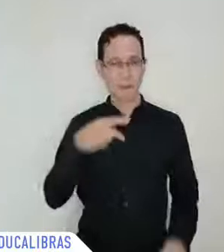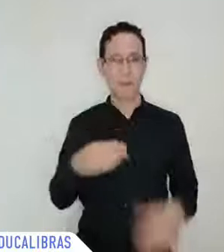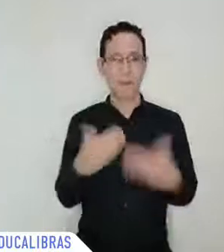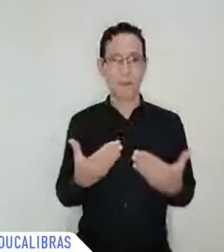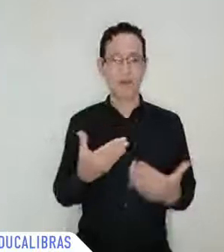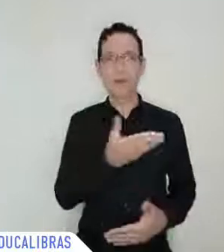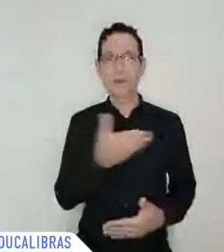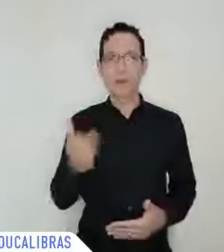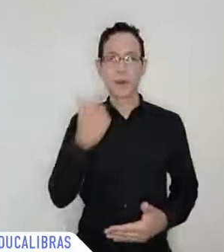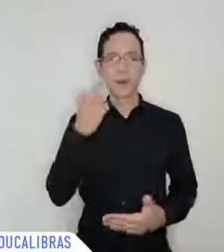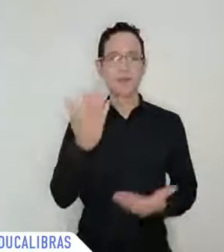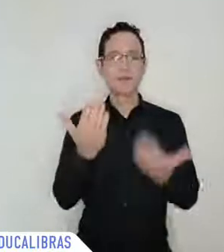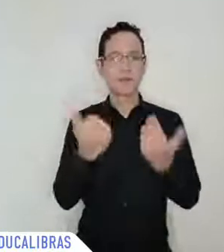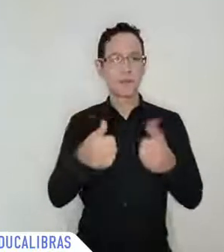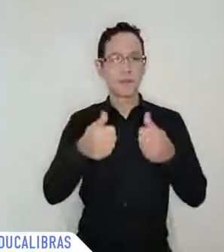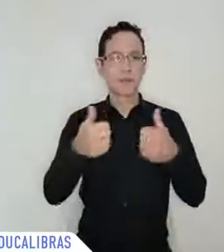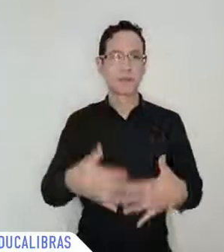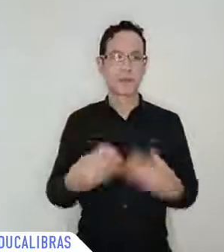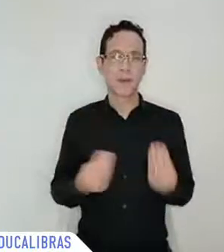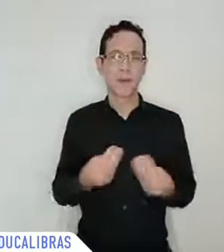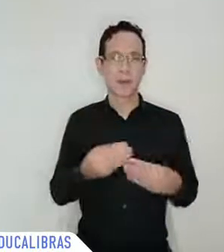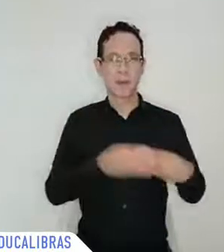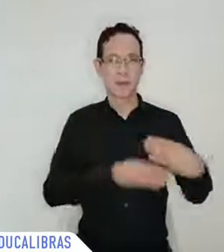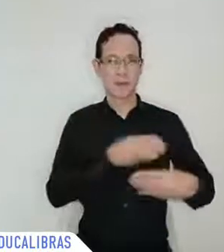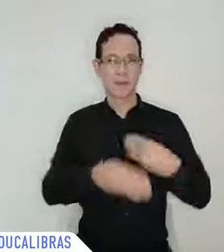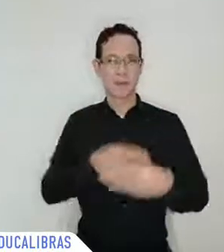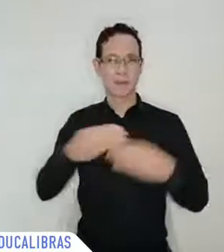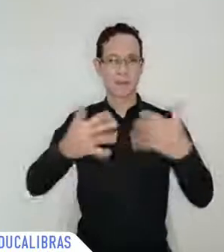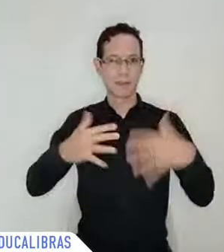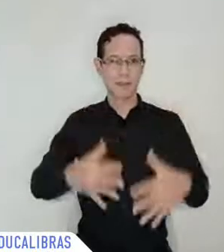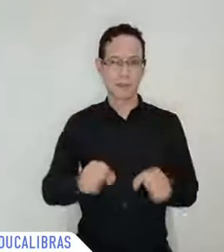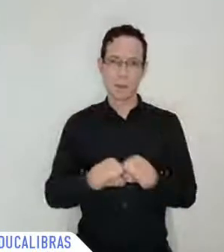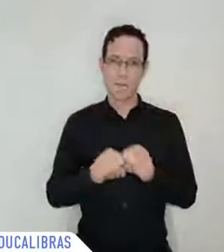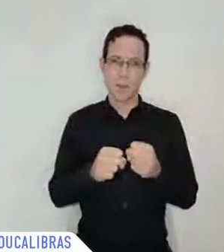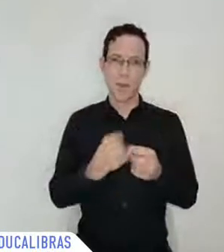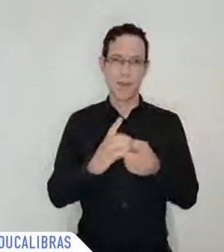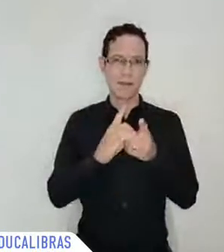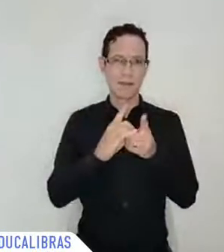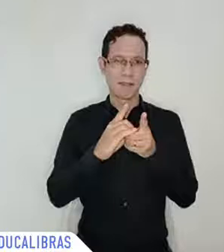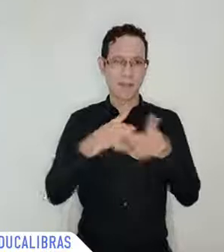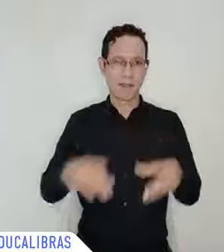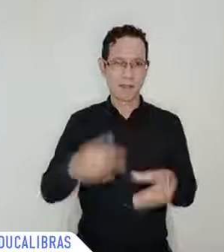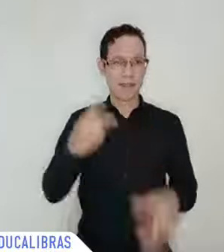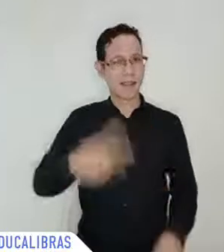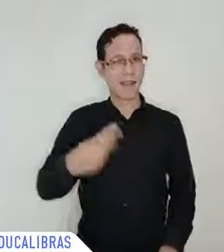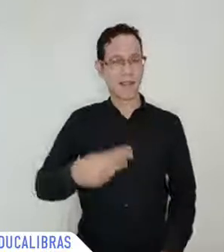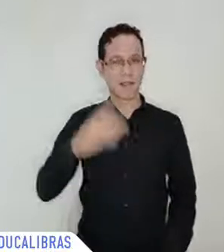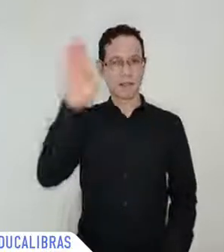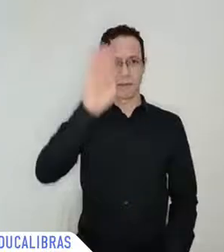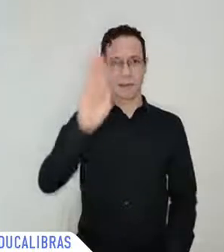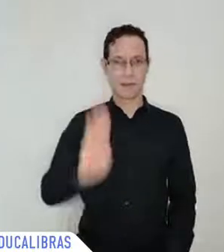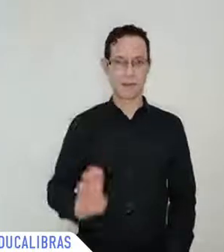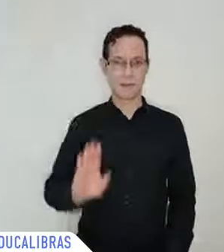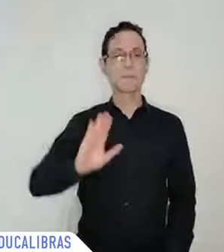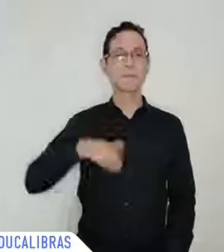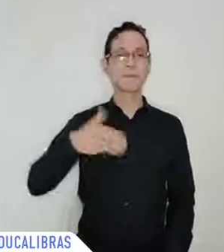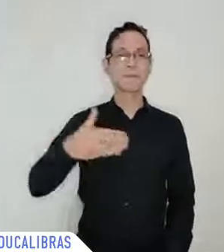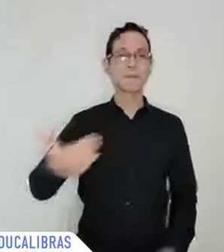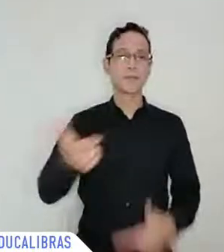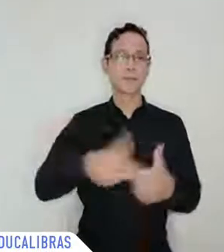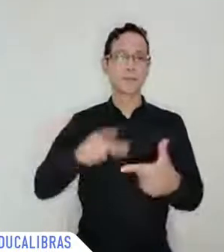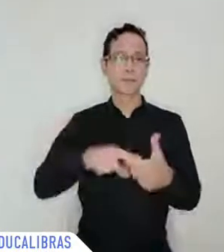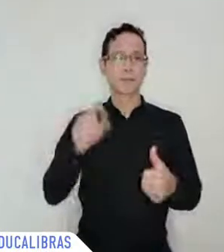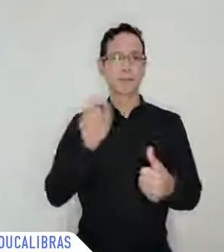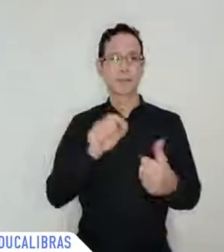opinion regarding the minorities in the House of Representatives. And I'd like to know from you what you think of this deterioration